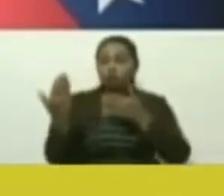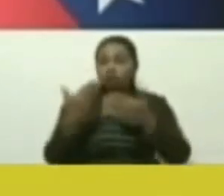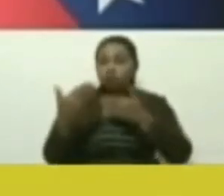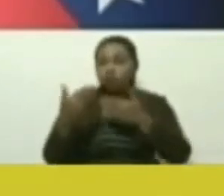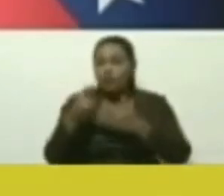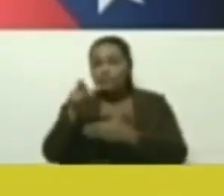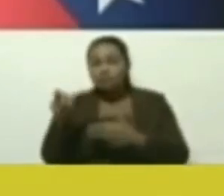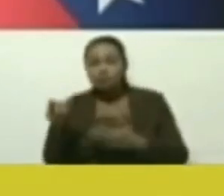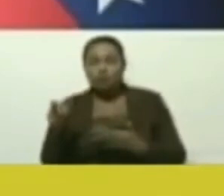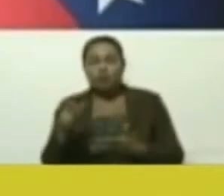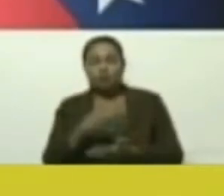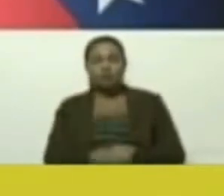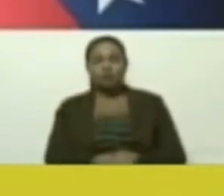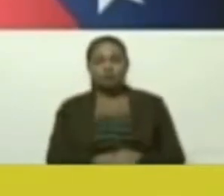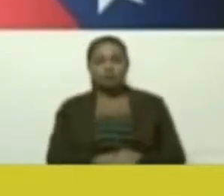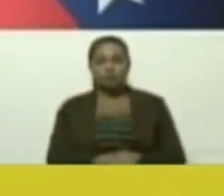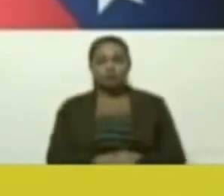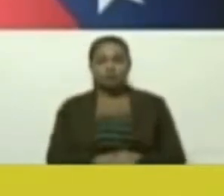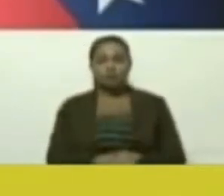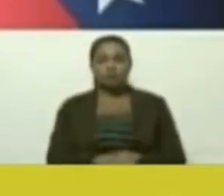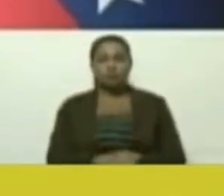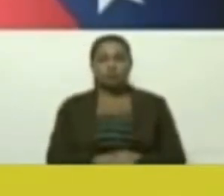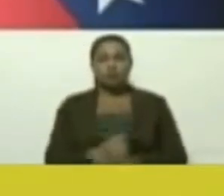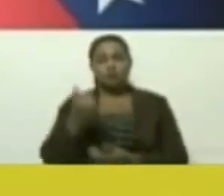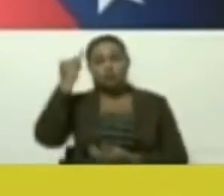dialogue among civilizations,